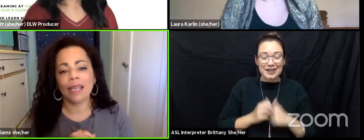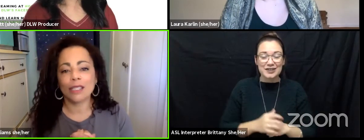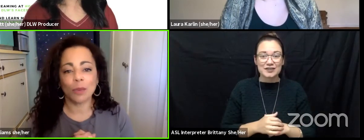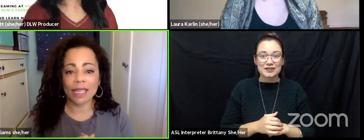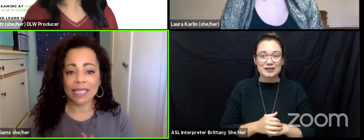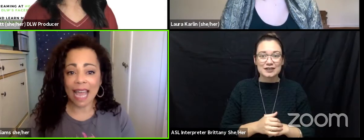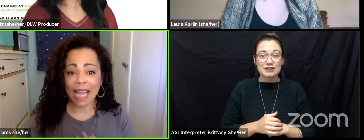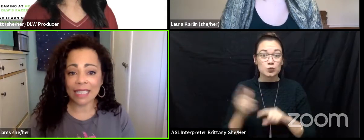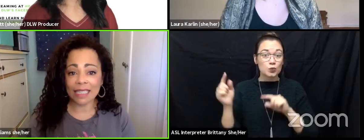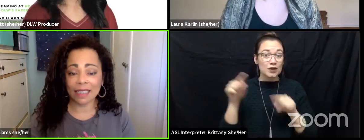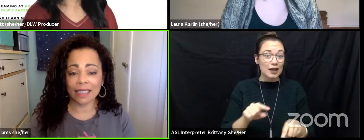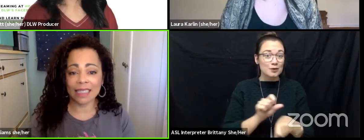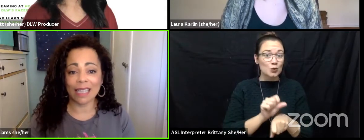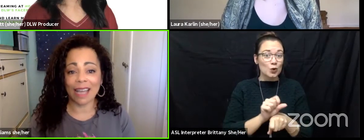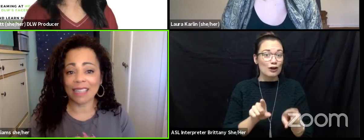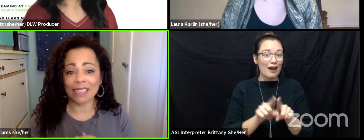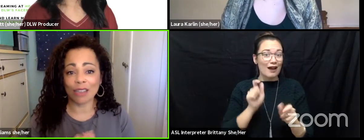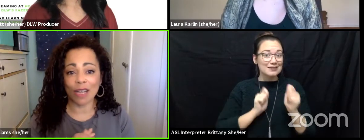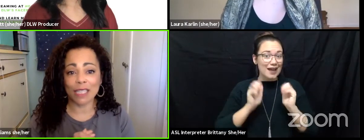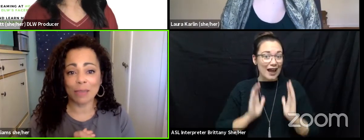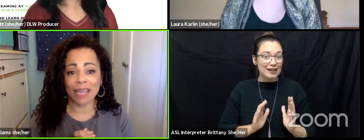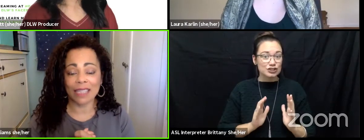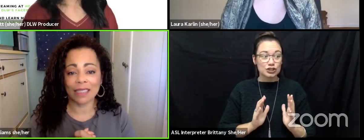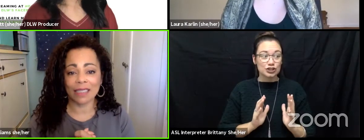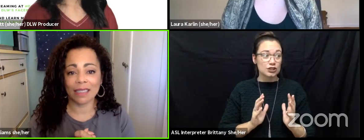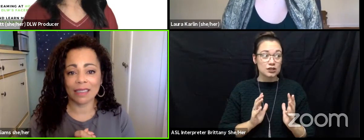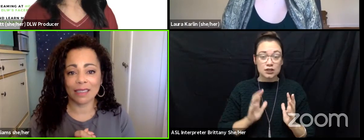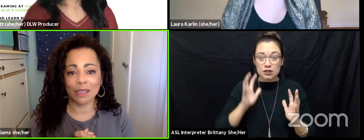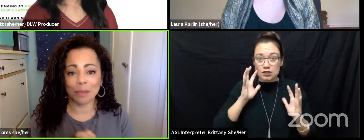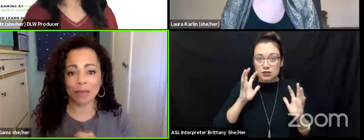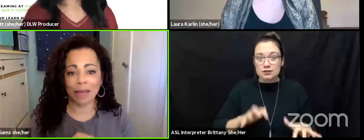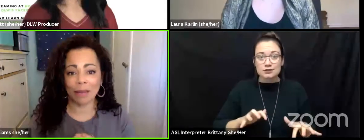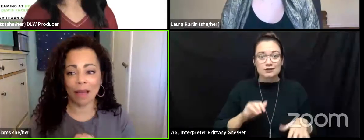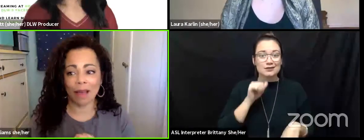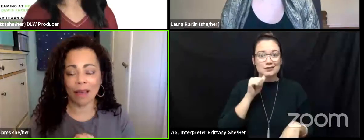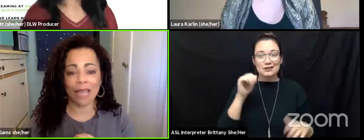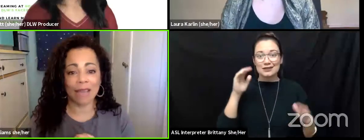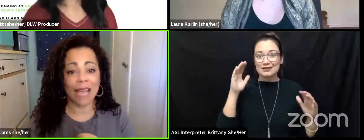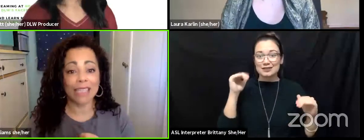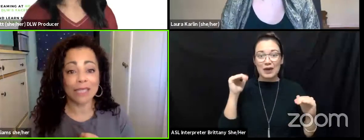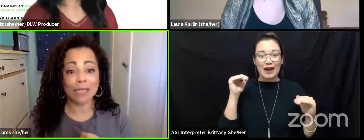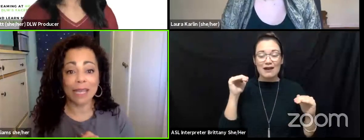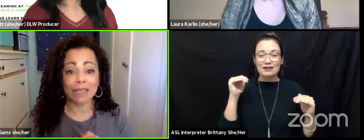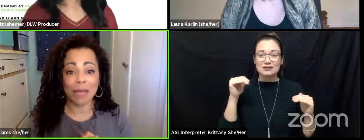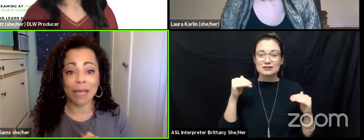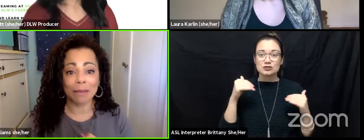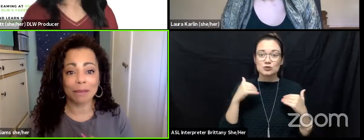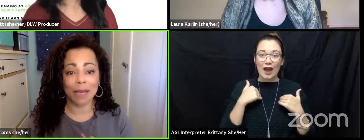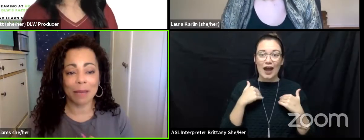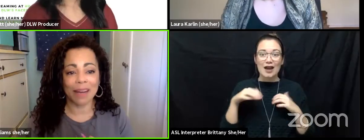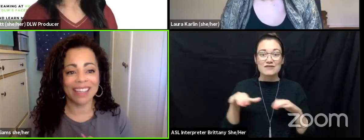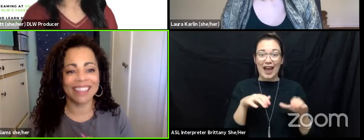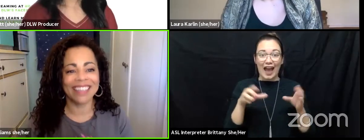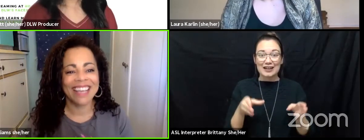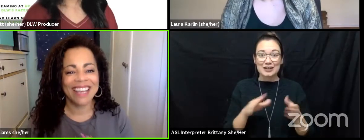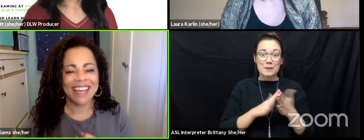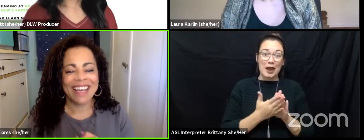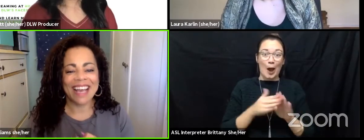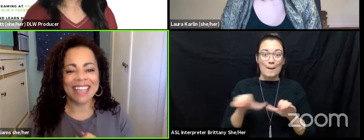Came here to work as an actor. I did not expect to be to have an activist made of me by